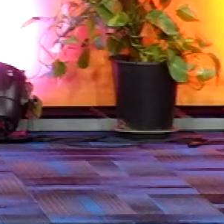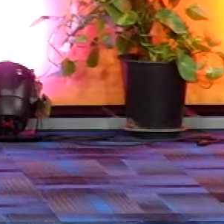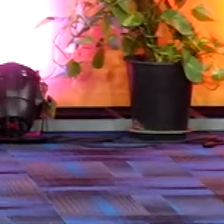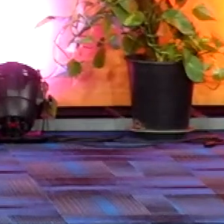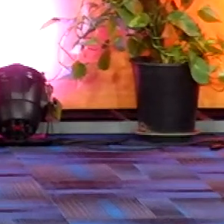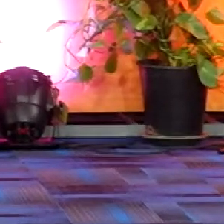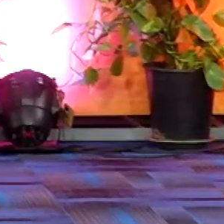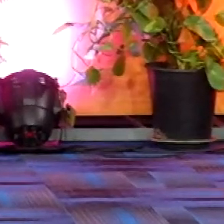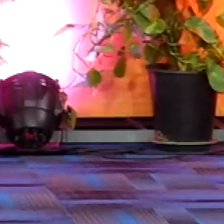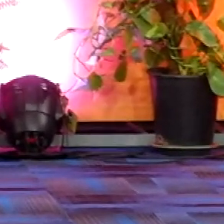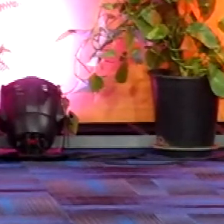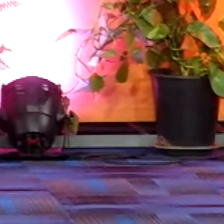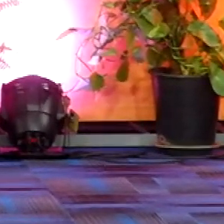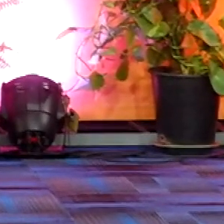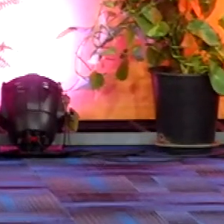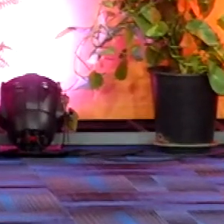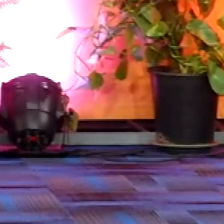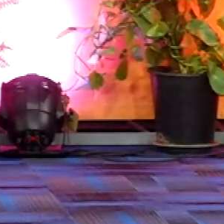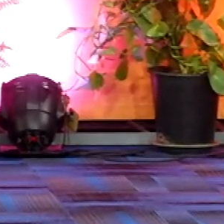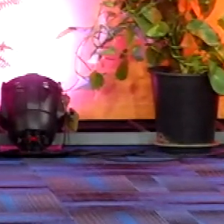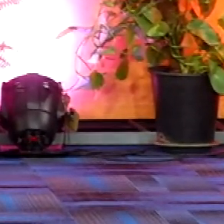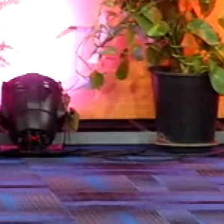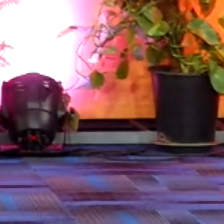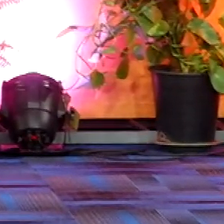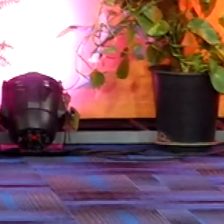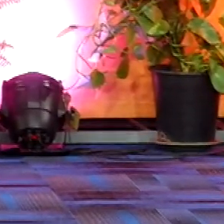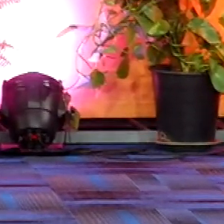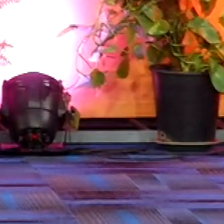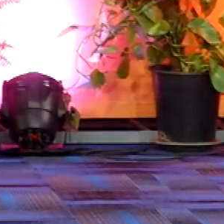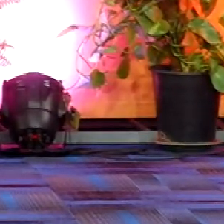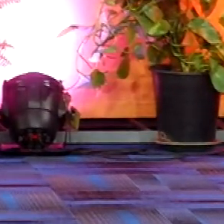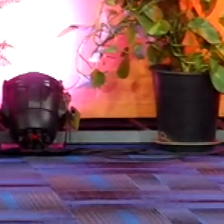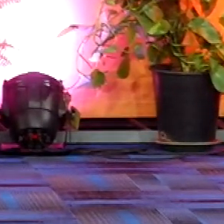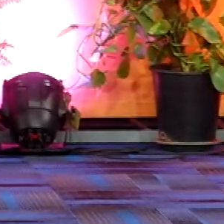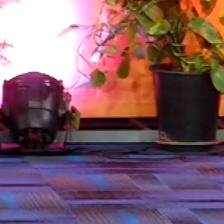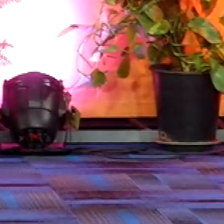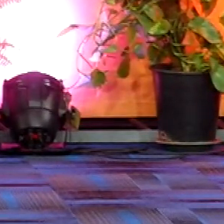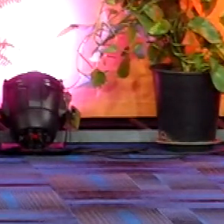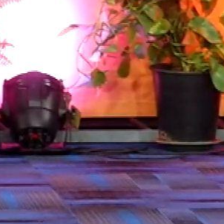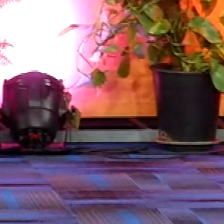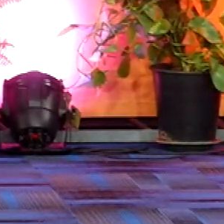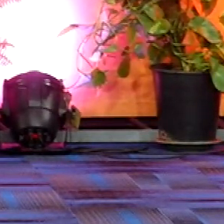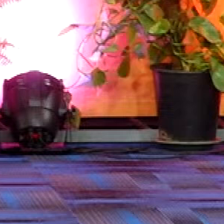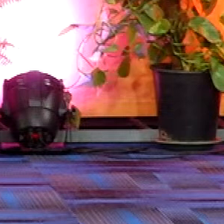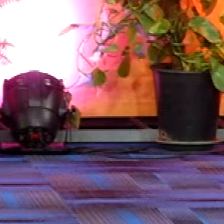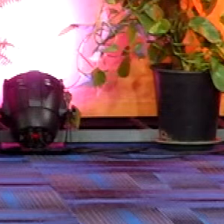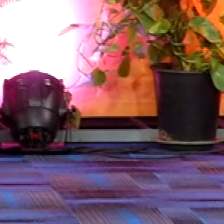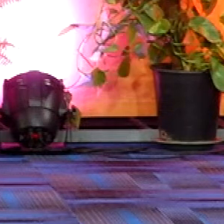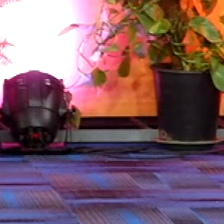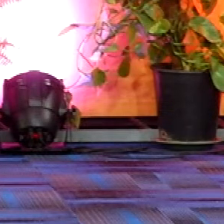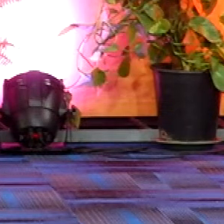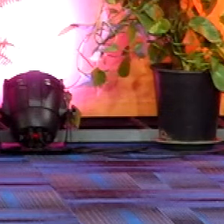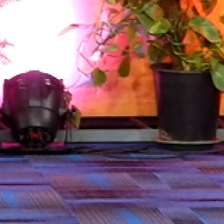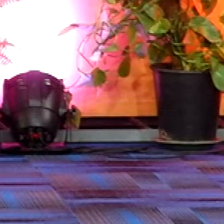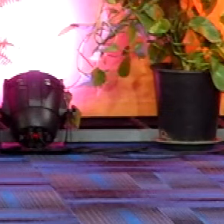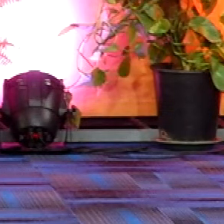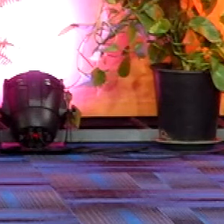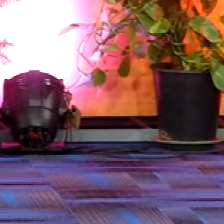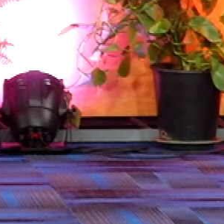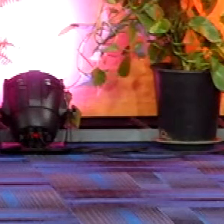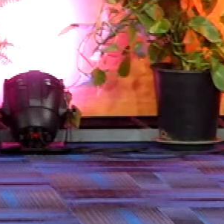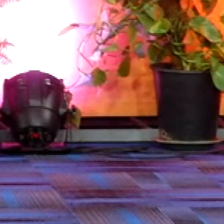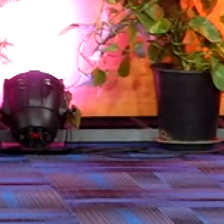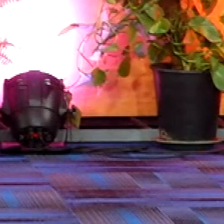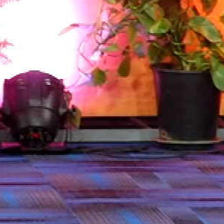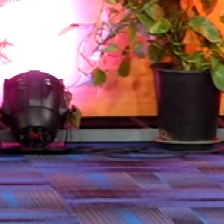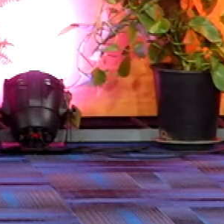trying to nourish our spirit, also we have to be checked to find out whether our bodies are also healthy.